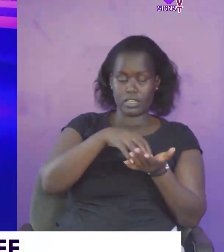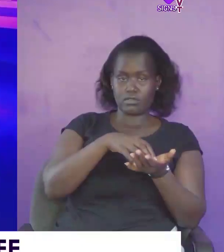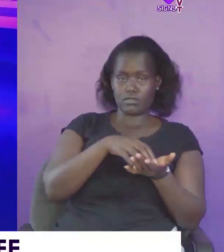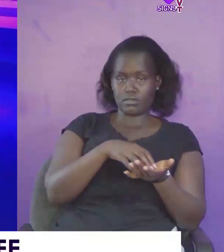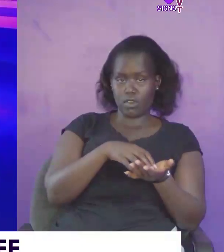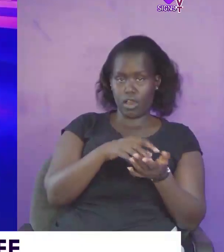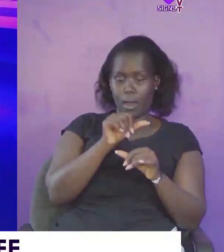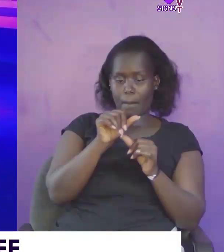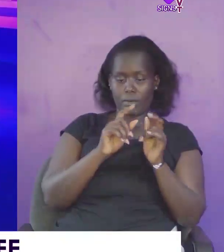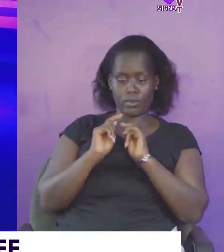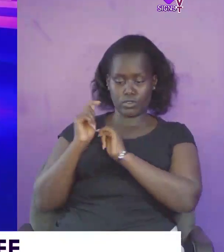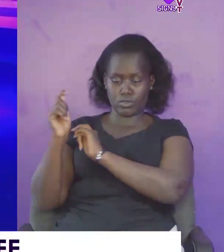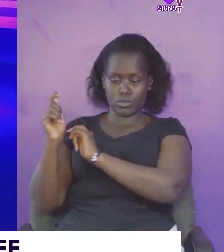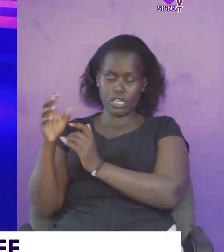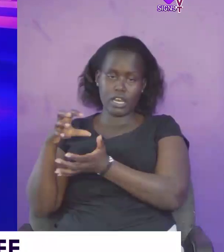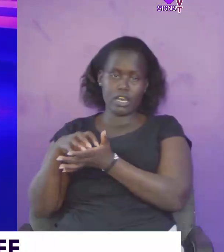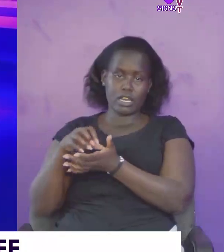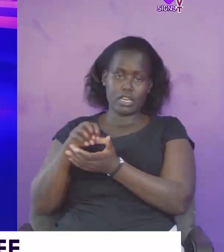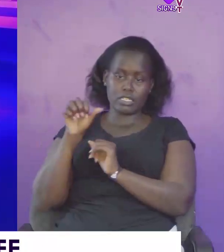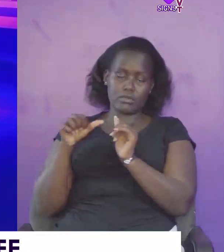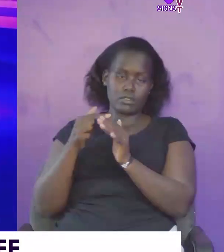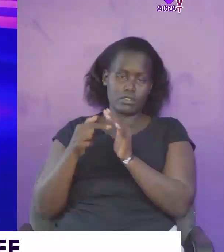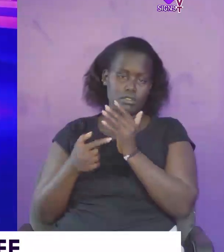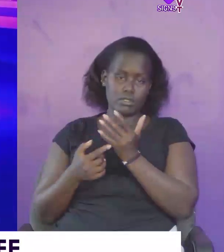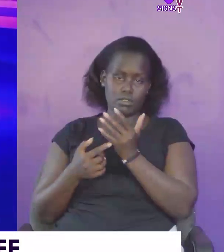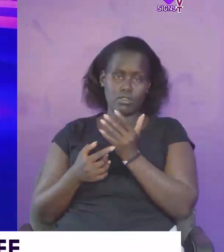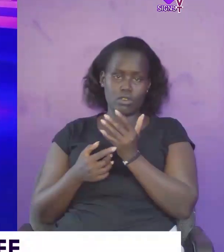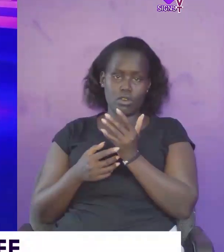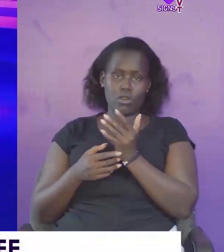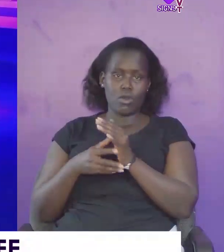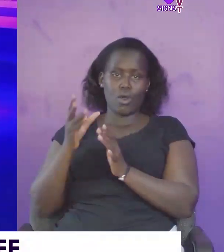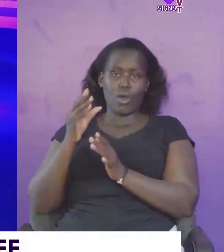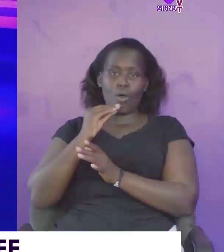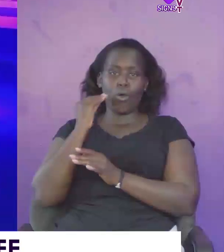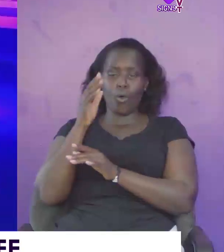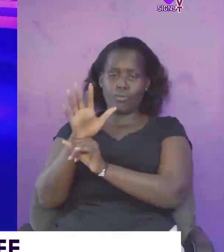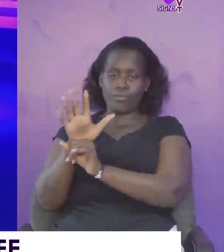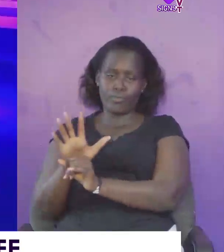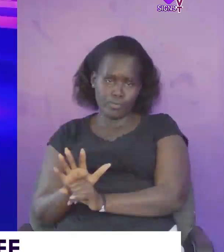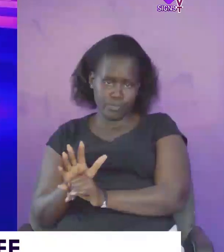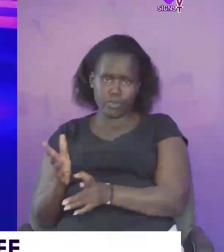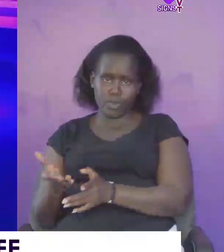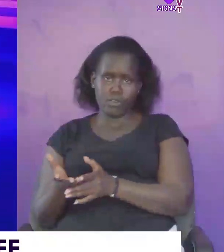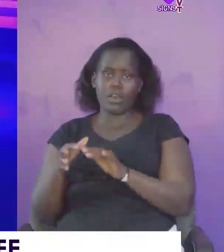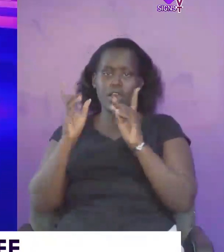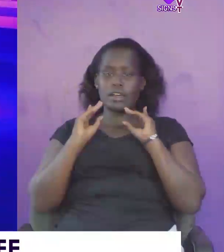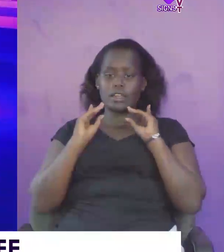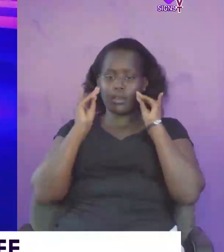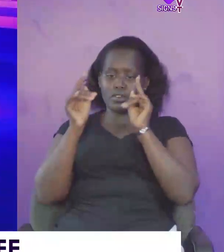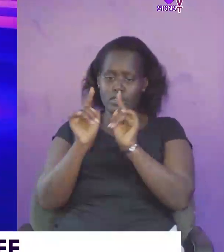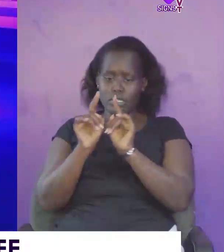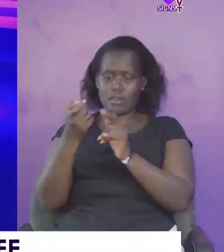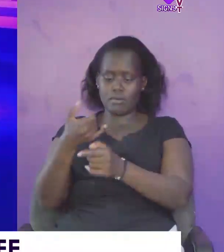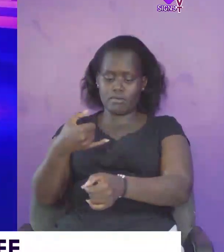of suicide, Yeah. cases of cases of homicide, cases of depression, Despair. and cases of drugs and